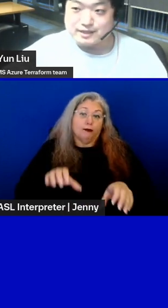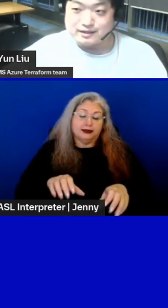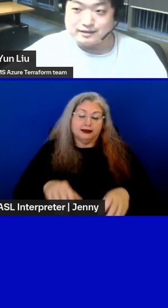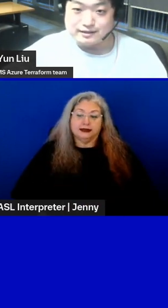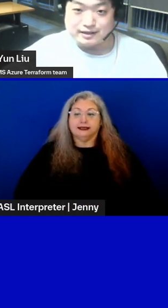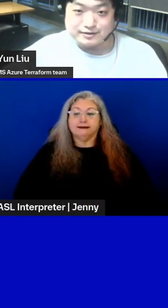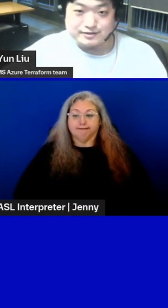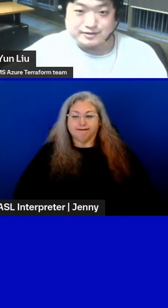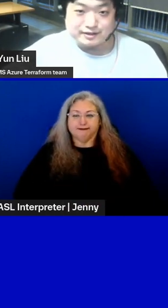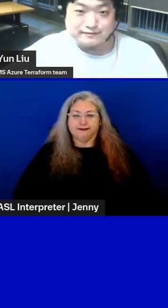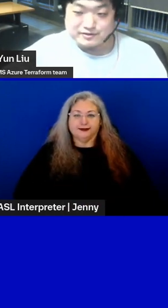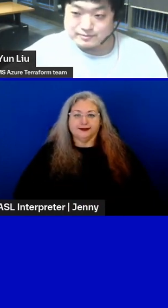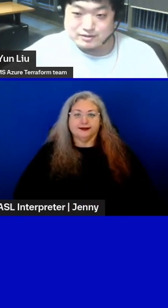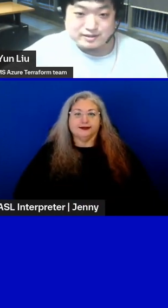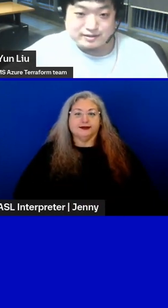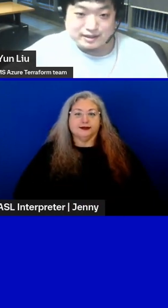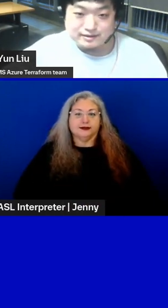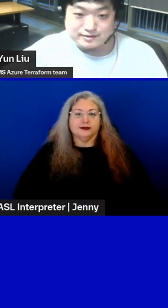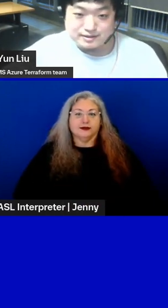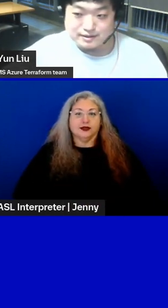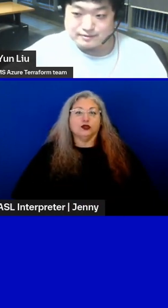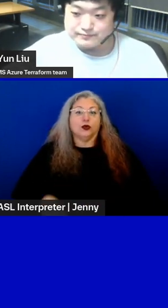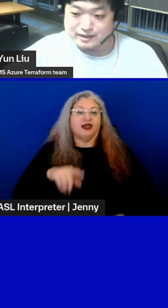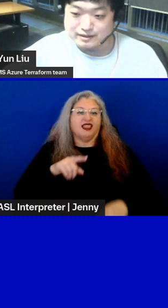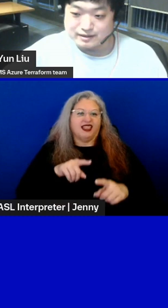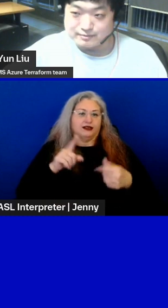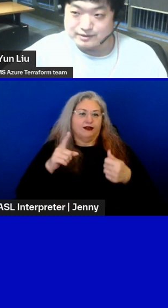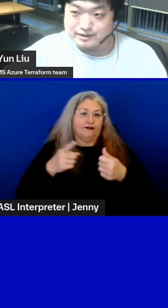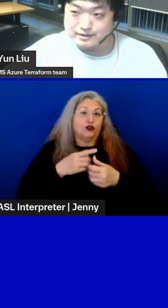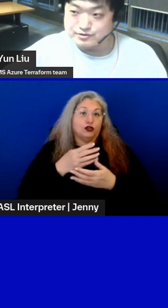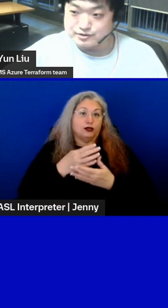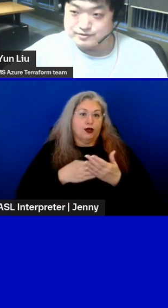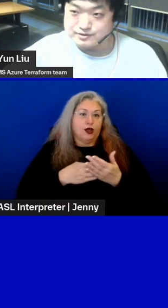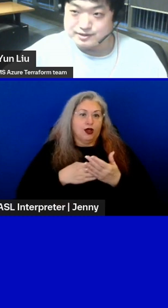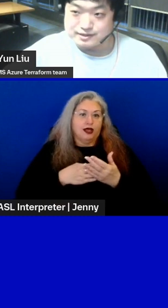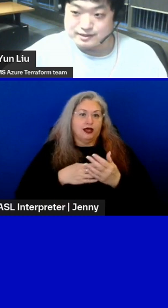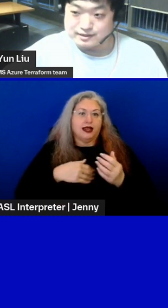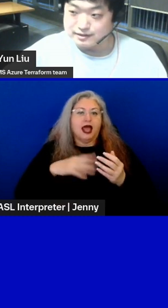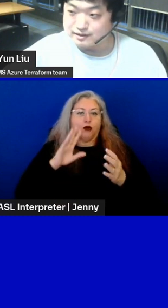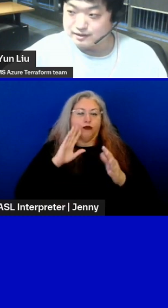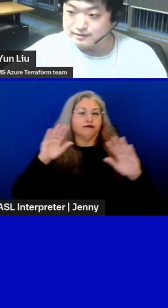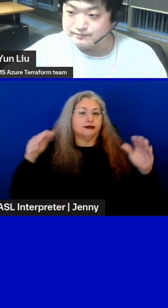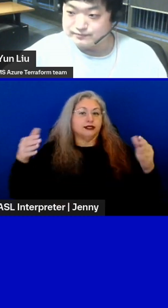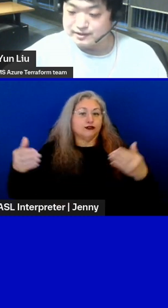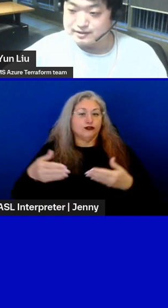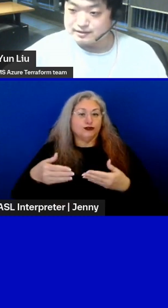Okay, here's the first part, and I'm gonna introduce the